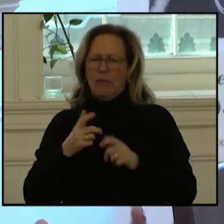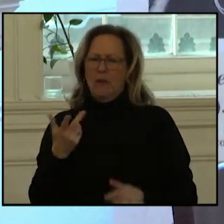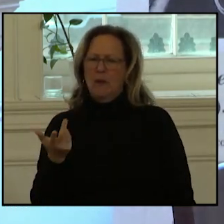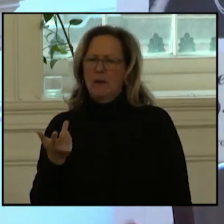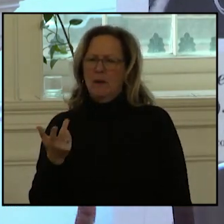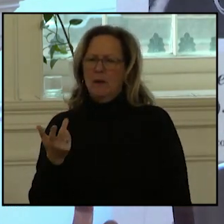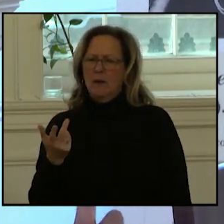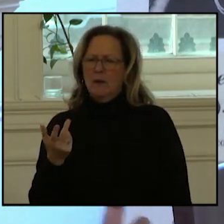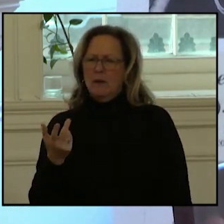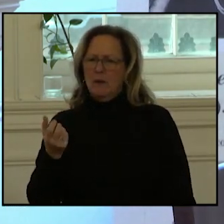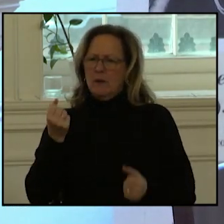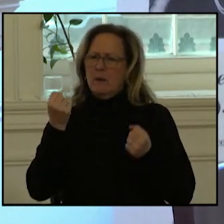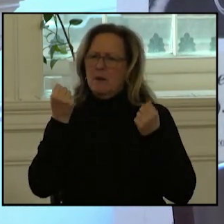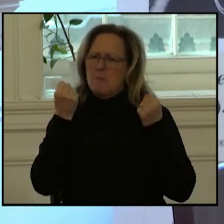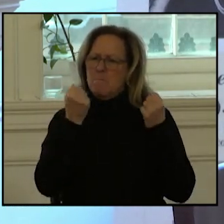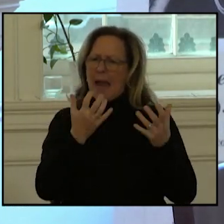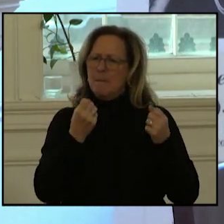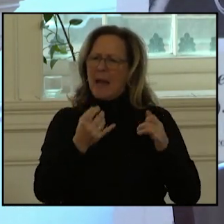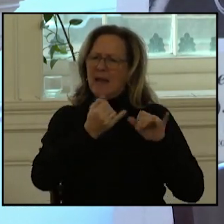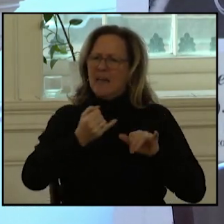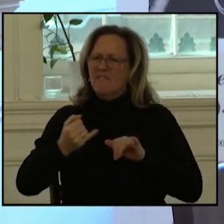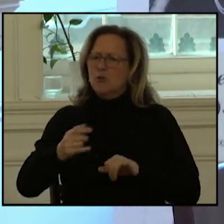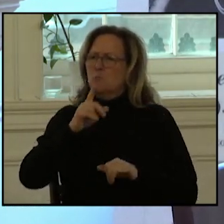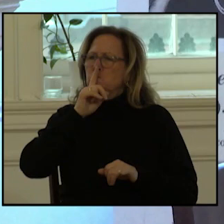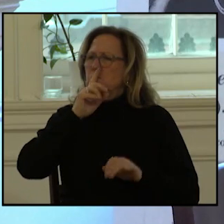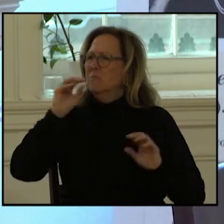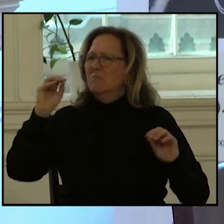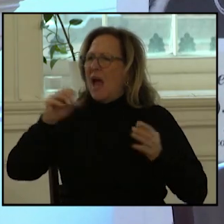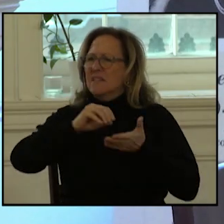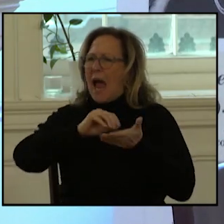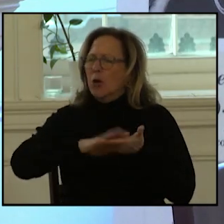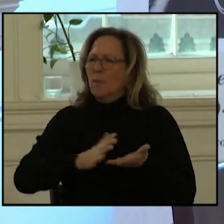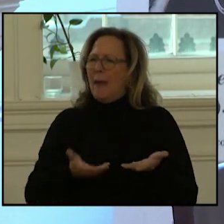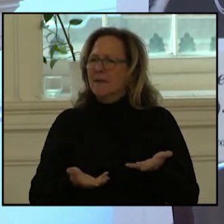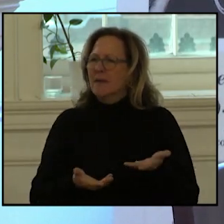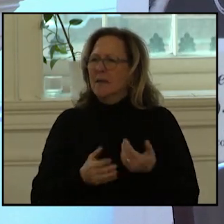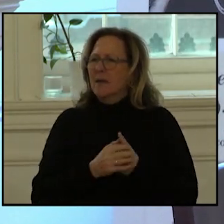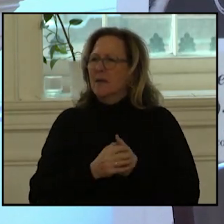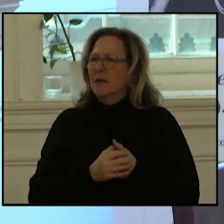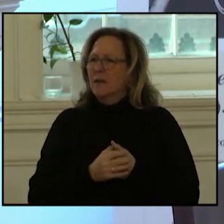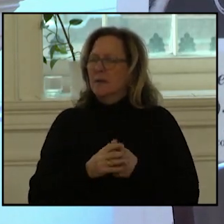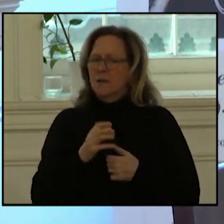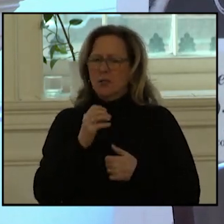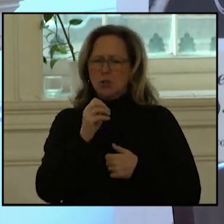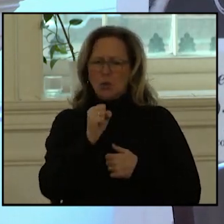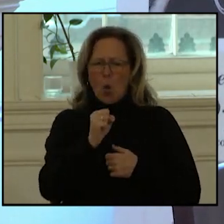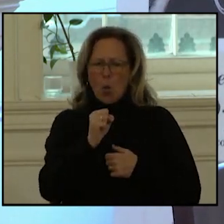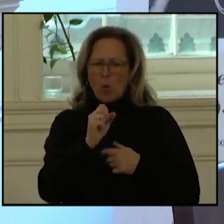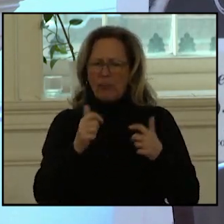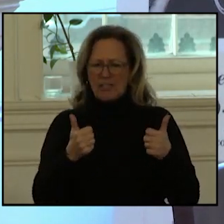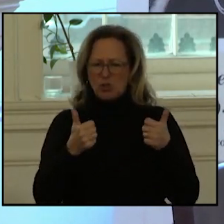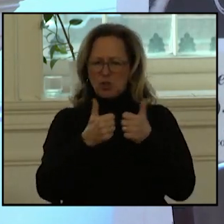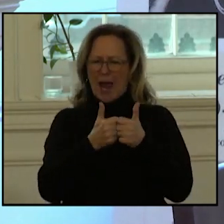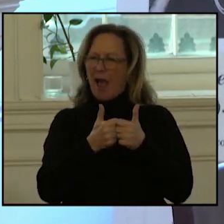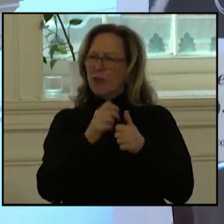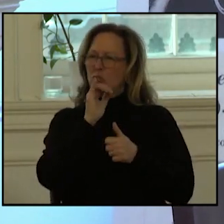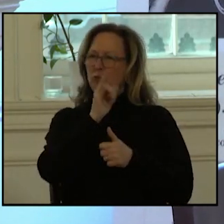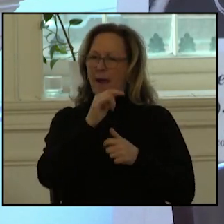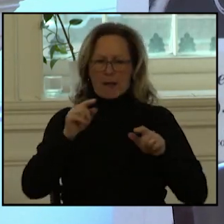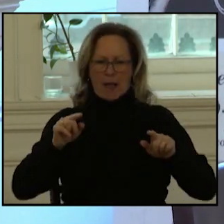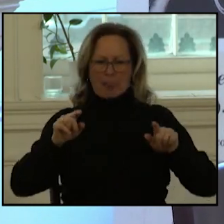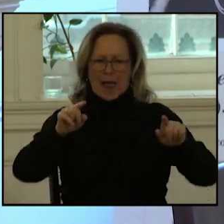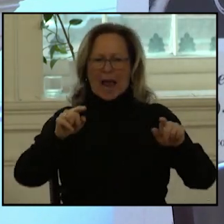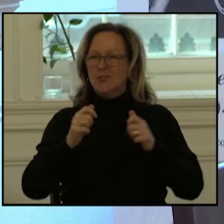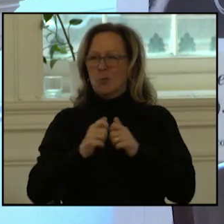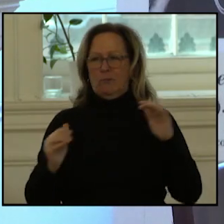of these individuals weren't documented well, so there is a challenge, which aligns to a lack of value,